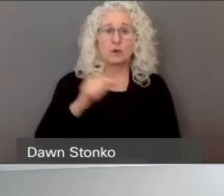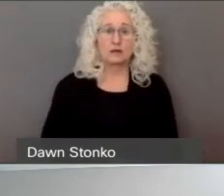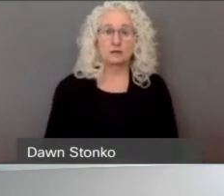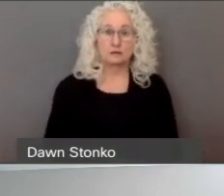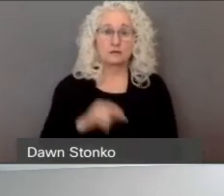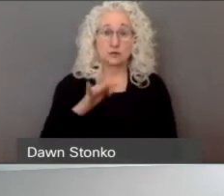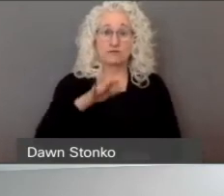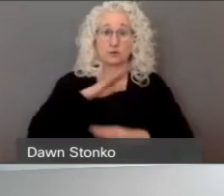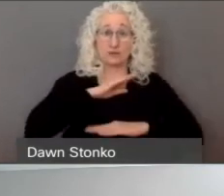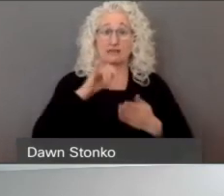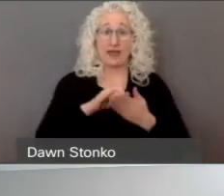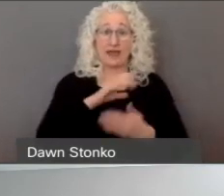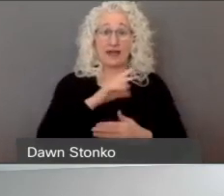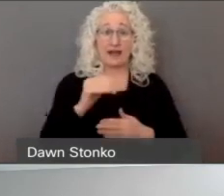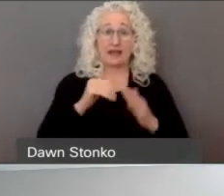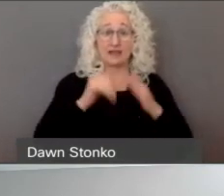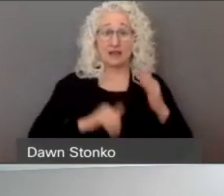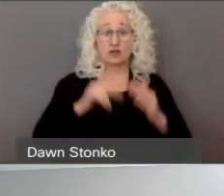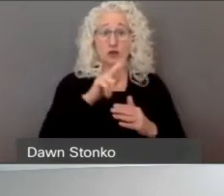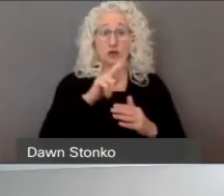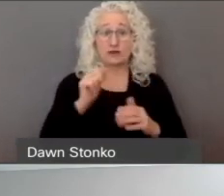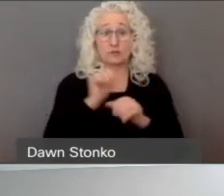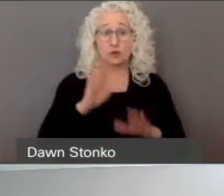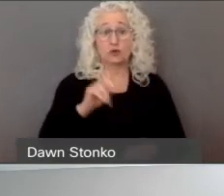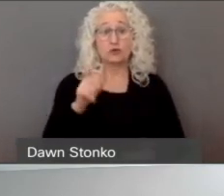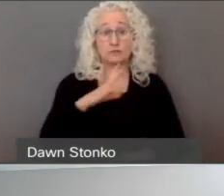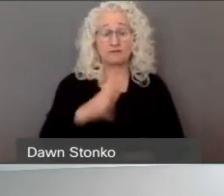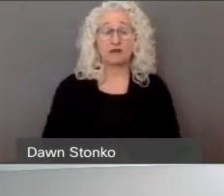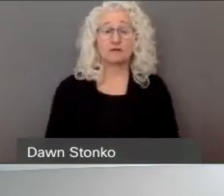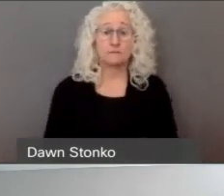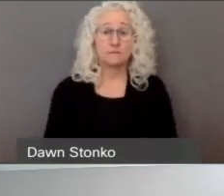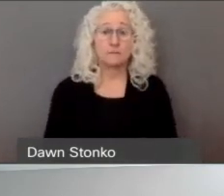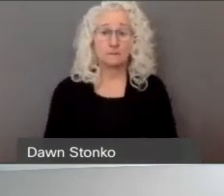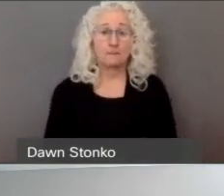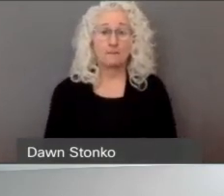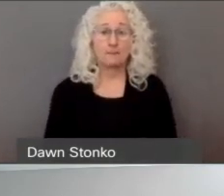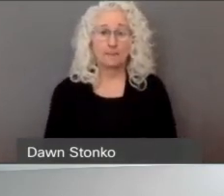if you meet that and the under 300 employees, you should be fine.